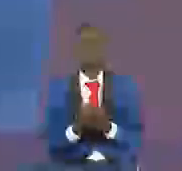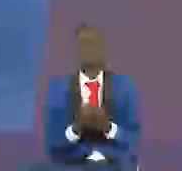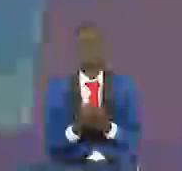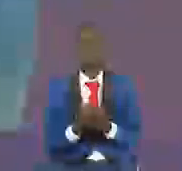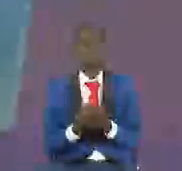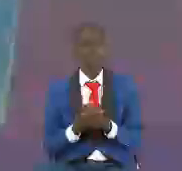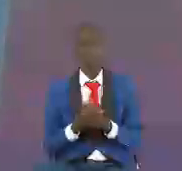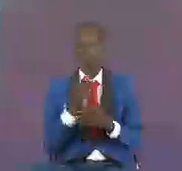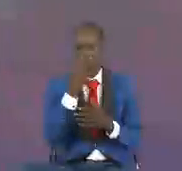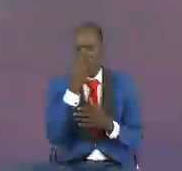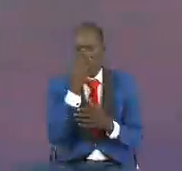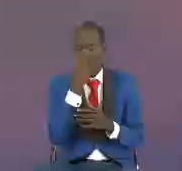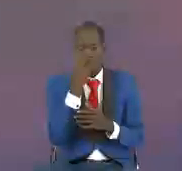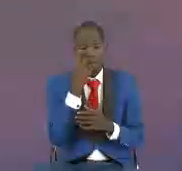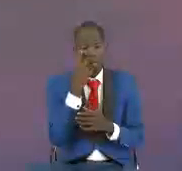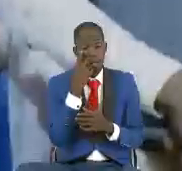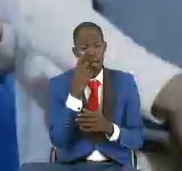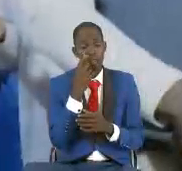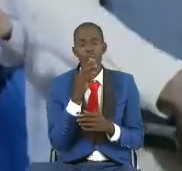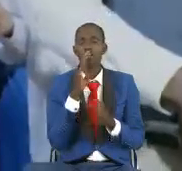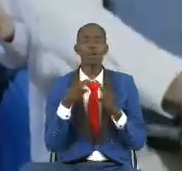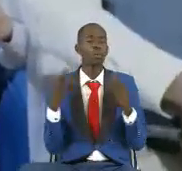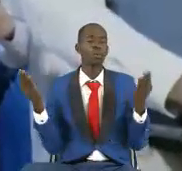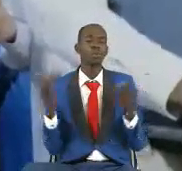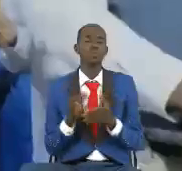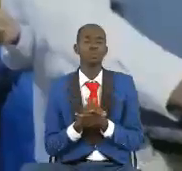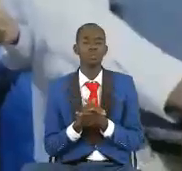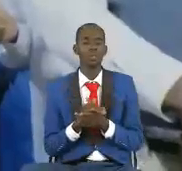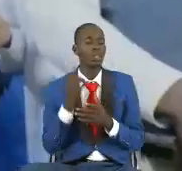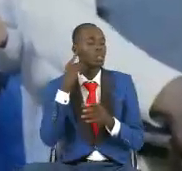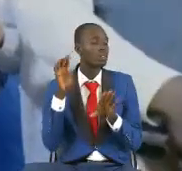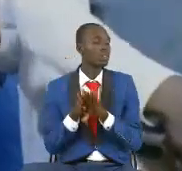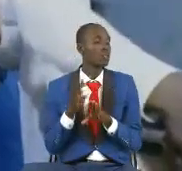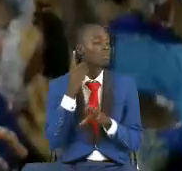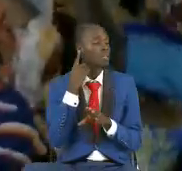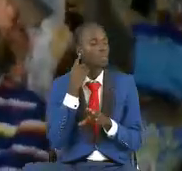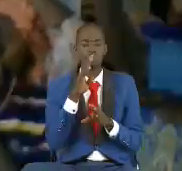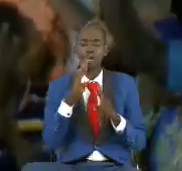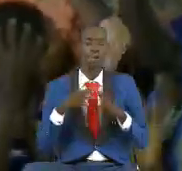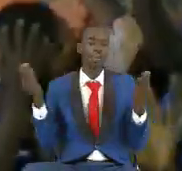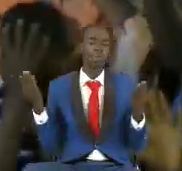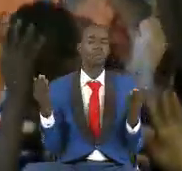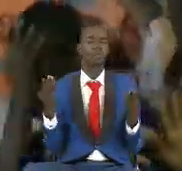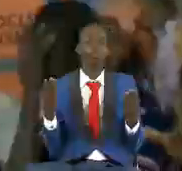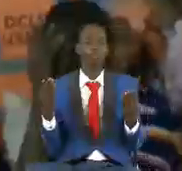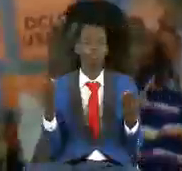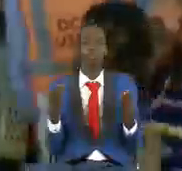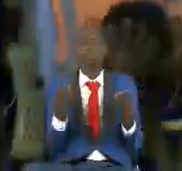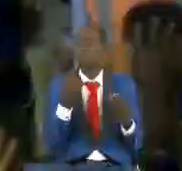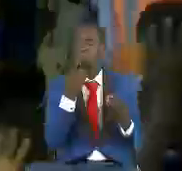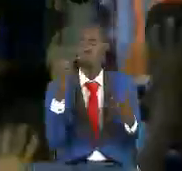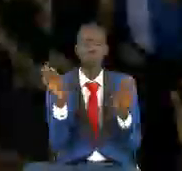Blind eyes, be opened. Deaf ears, be opened. Dumb tongues,